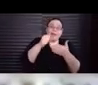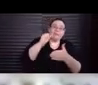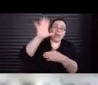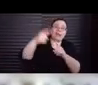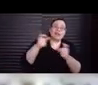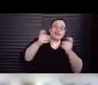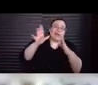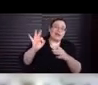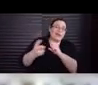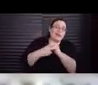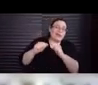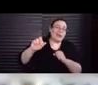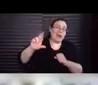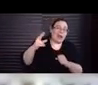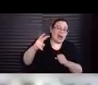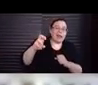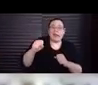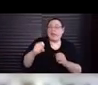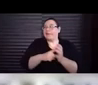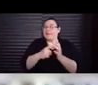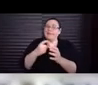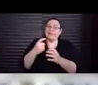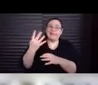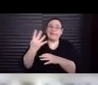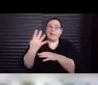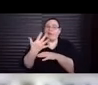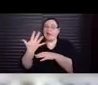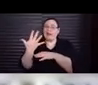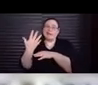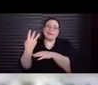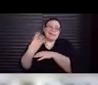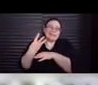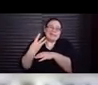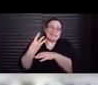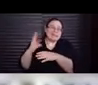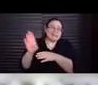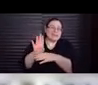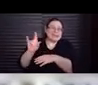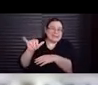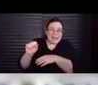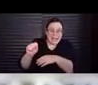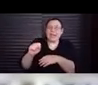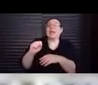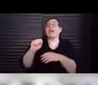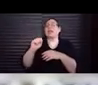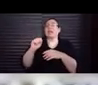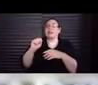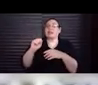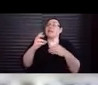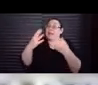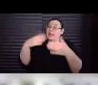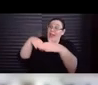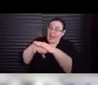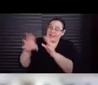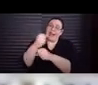and it can take 4 to 6 business days. But you'll if they give you access, you'll receive a letter. So